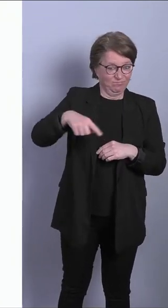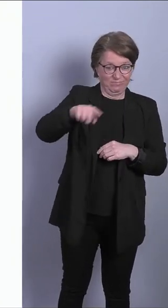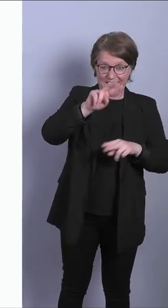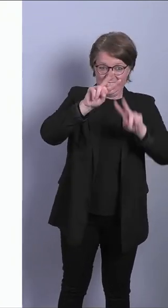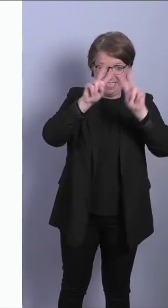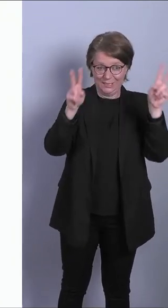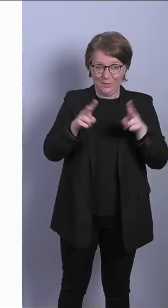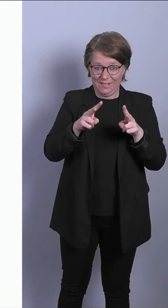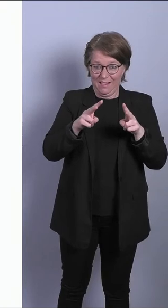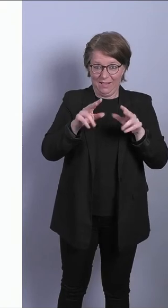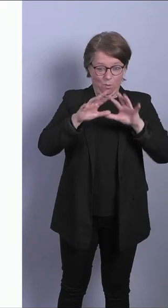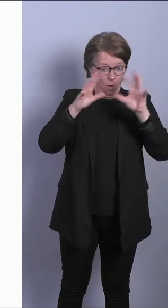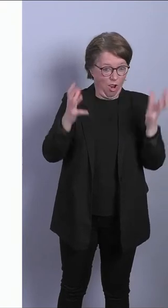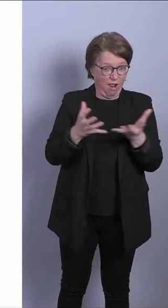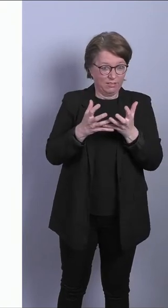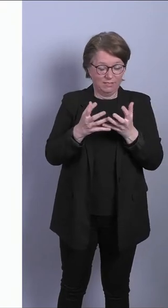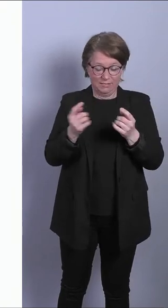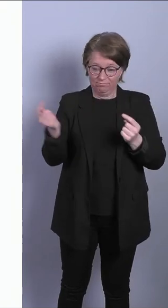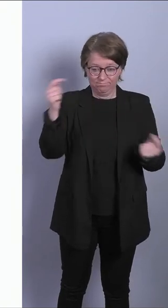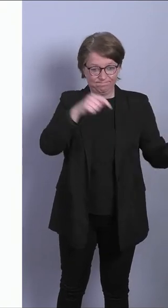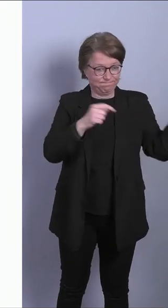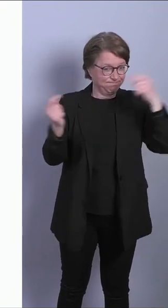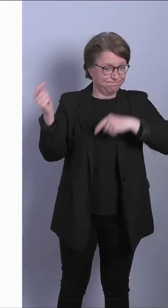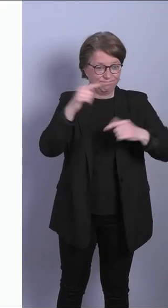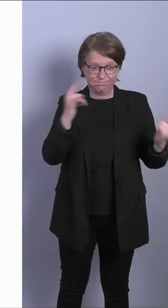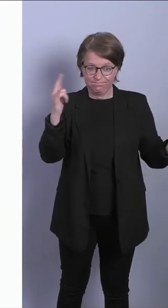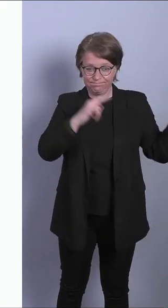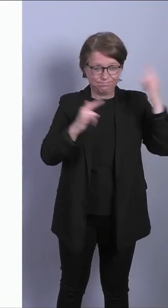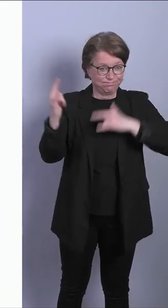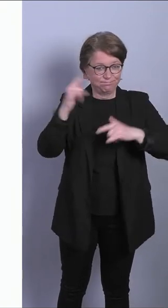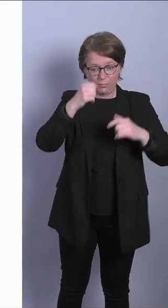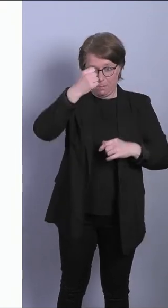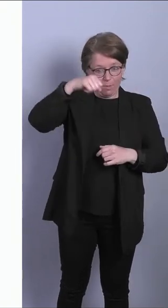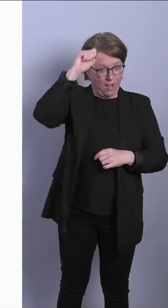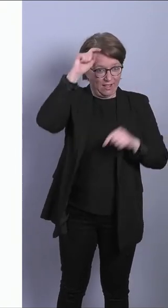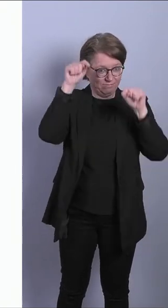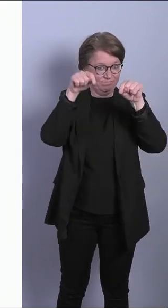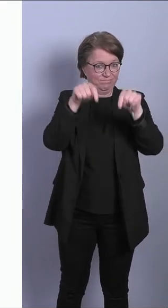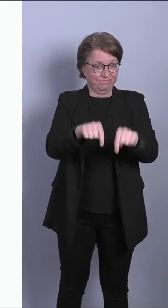in a few short weeks to Berlin. They will come representing